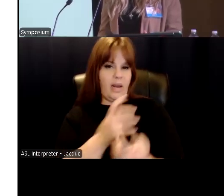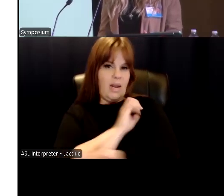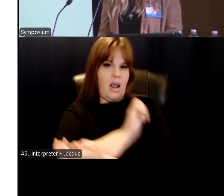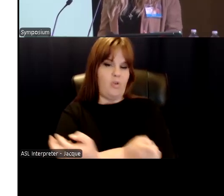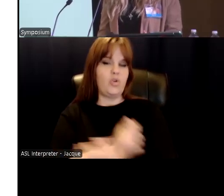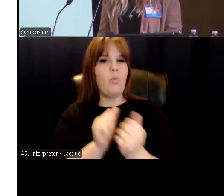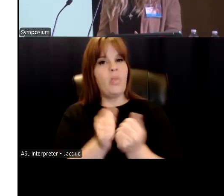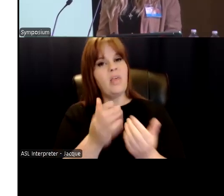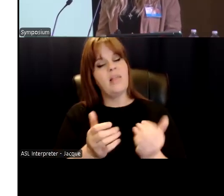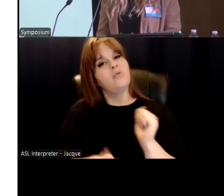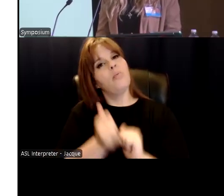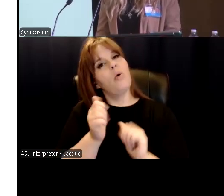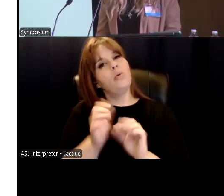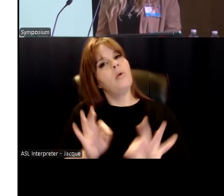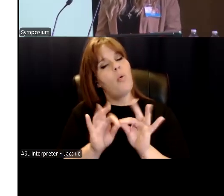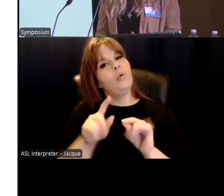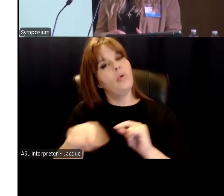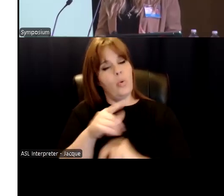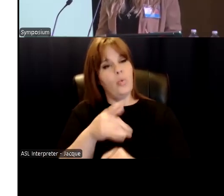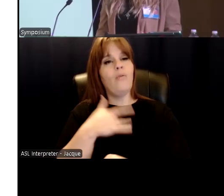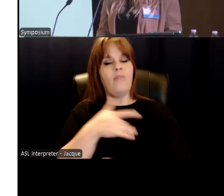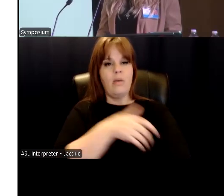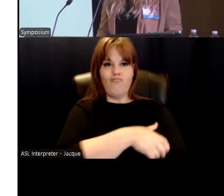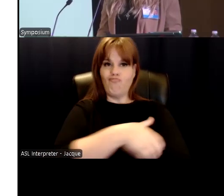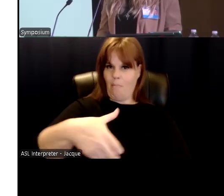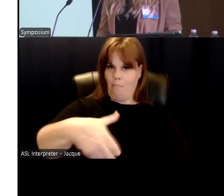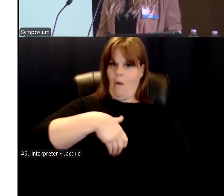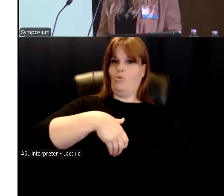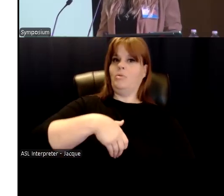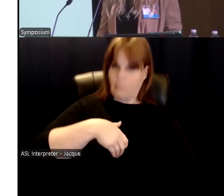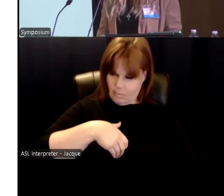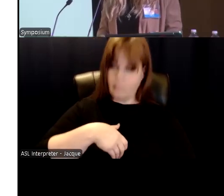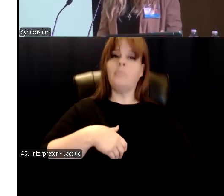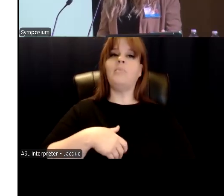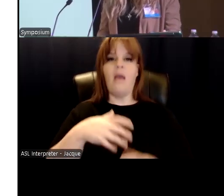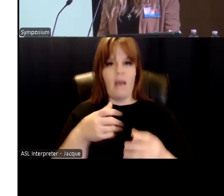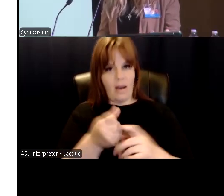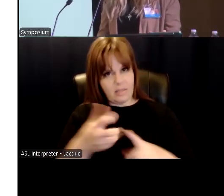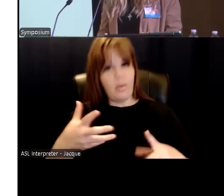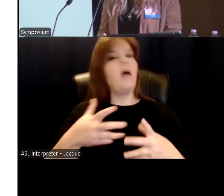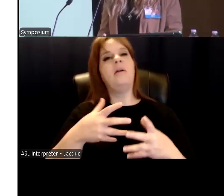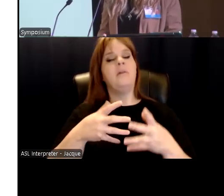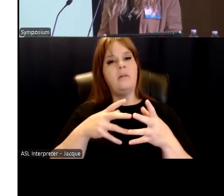most important to you and to feel empowered and expand that narrative around long COVID.